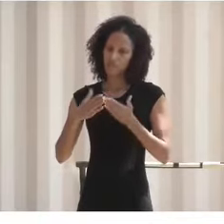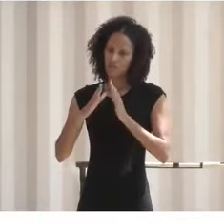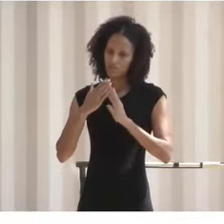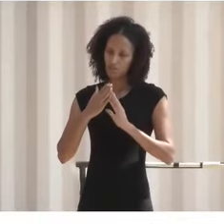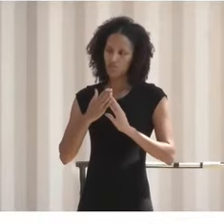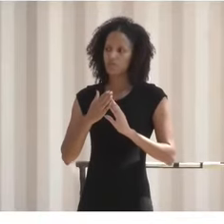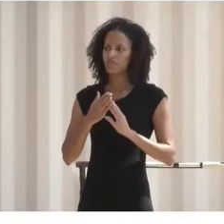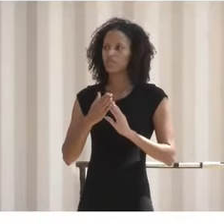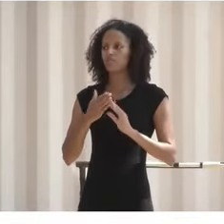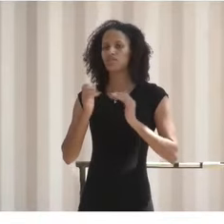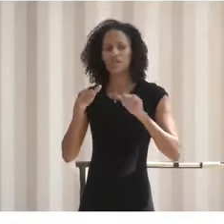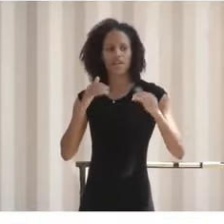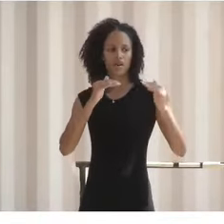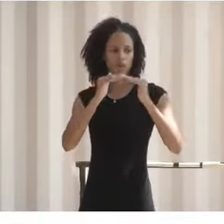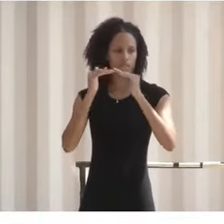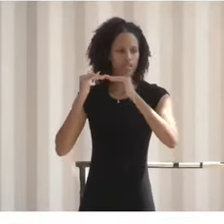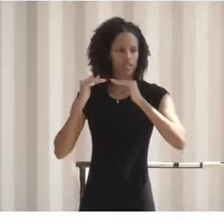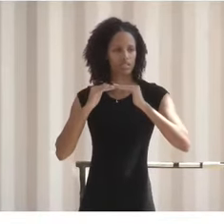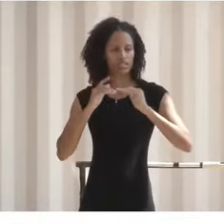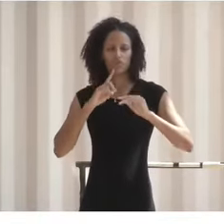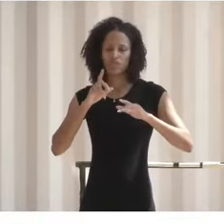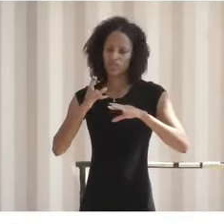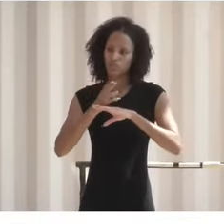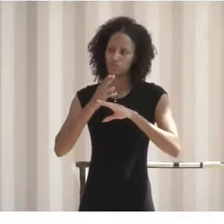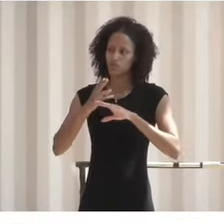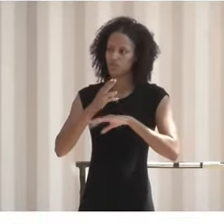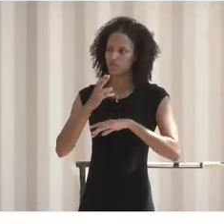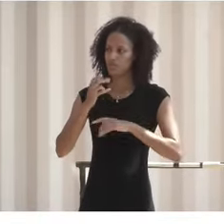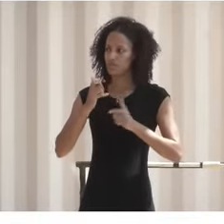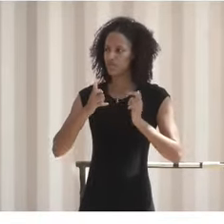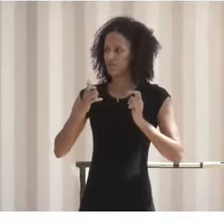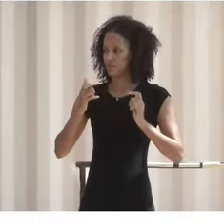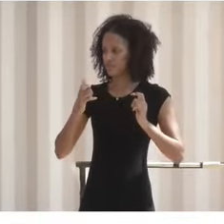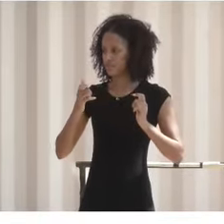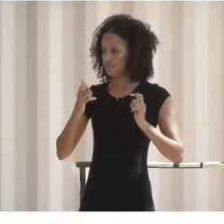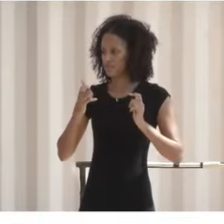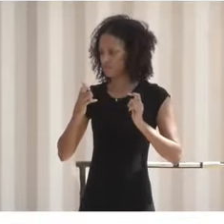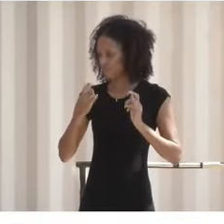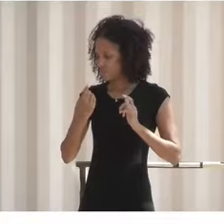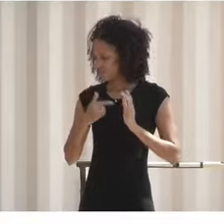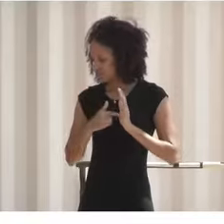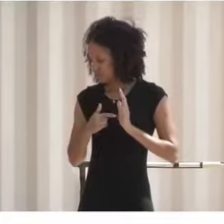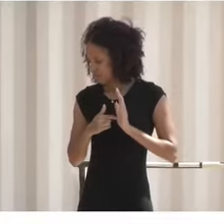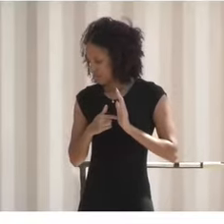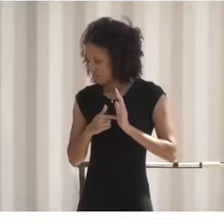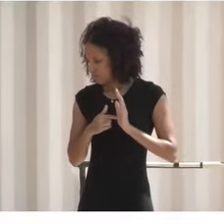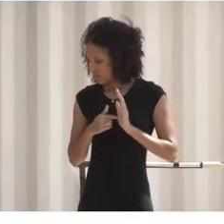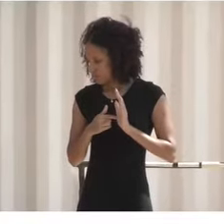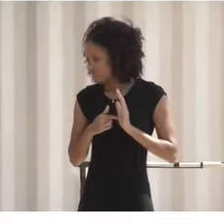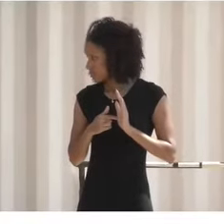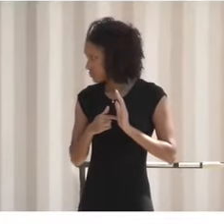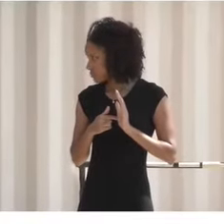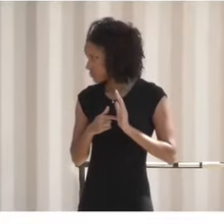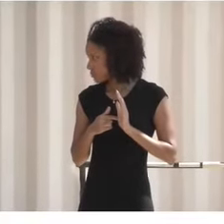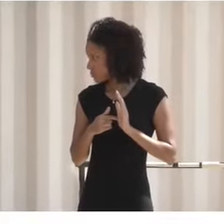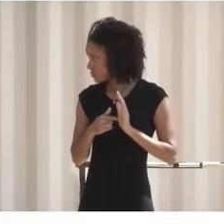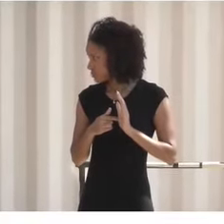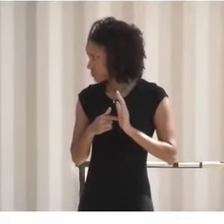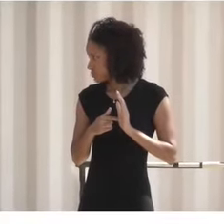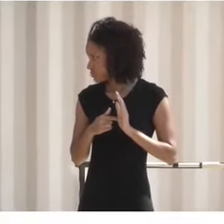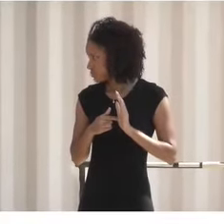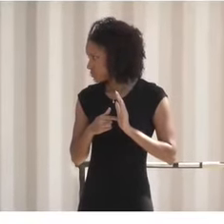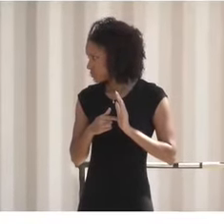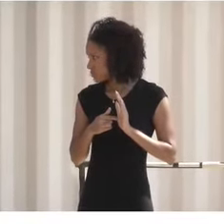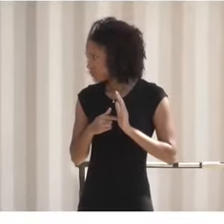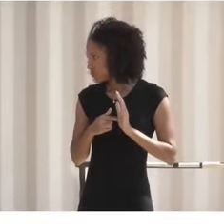can coexist. Using the beadwork, for example, as an empowerment, you're working with 579 ladies, and I'm going to